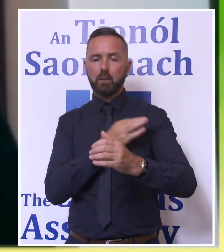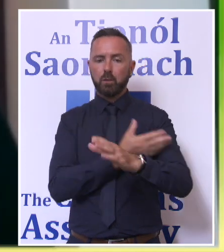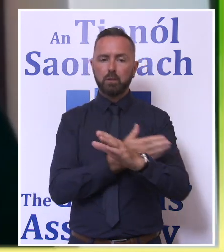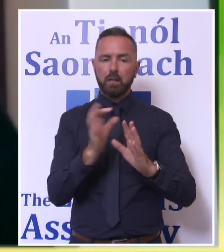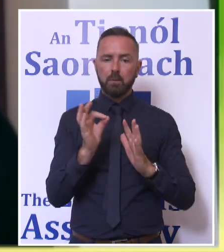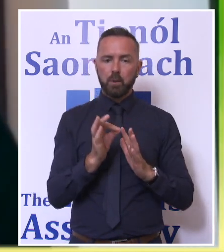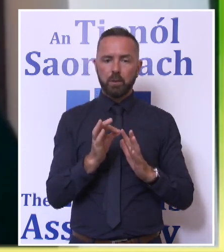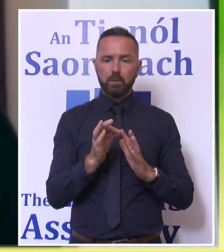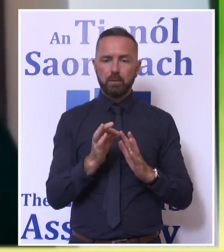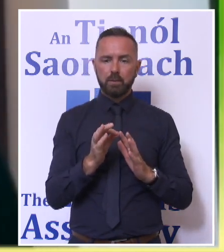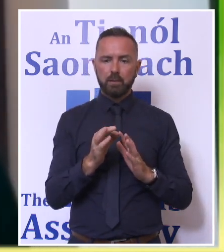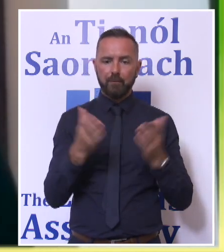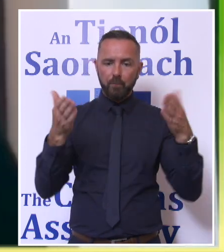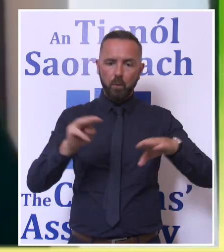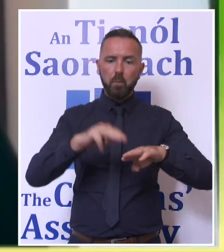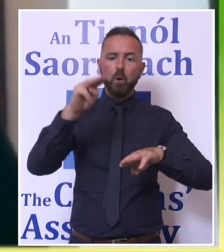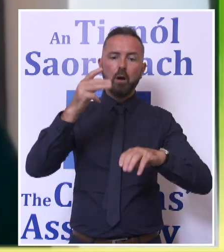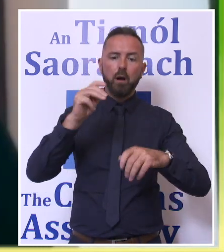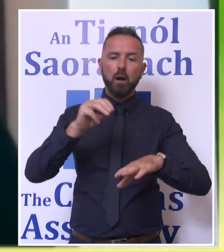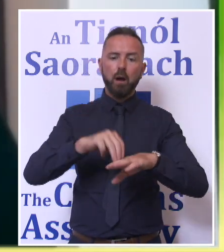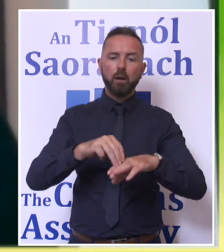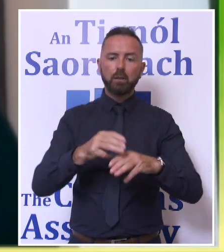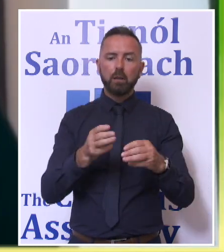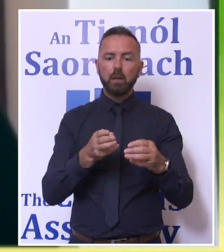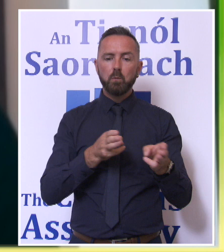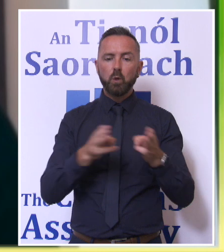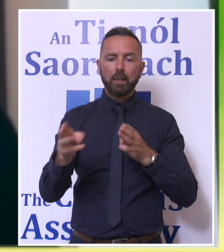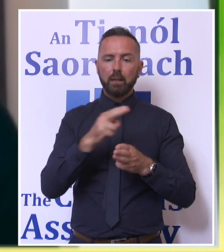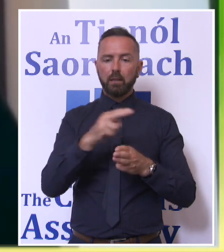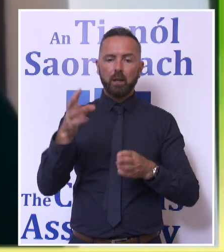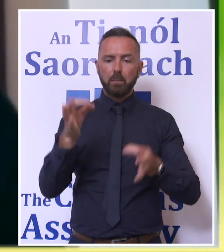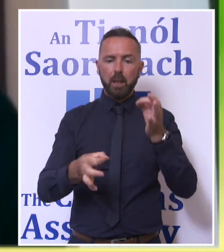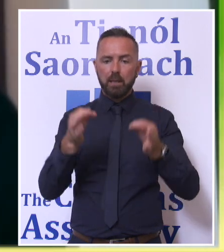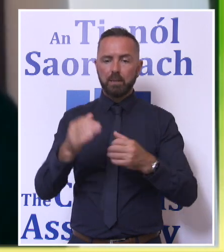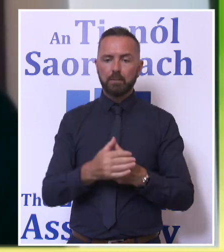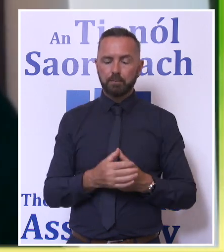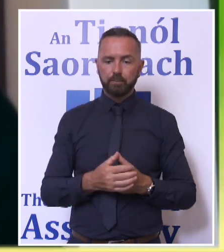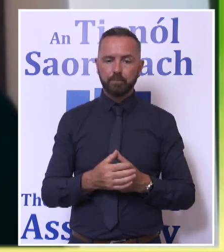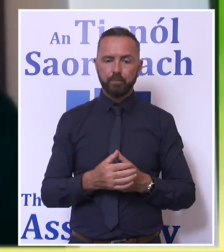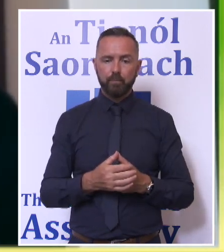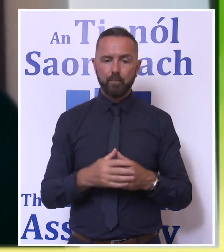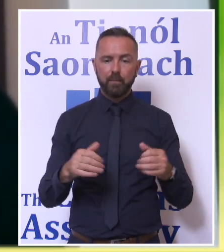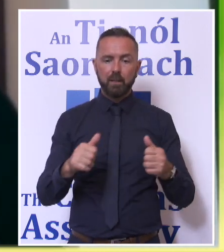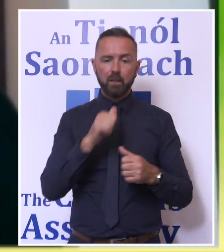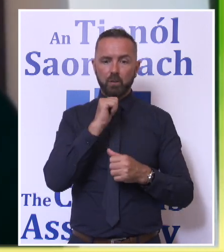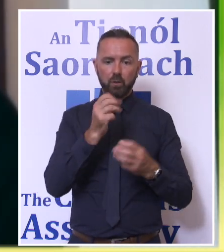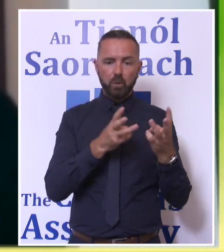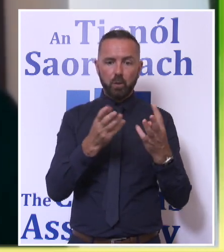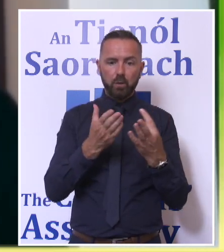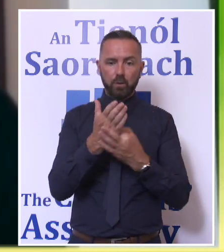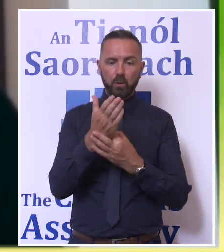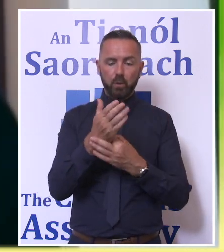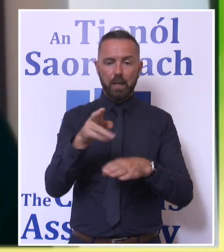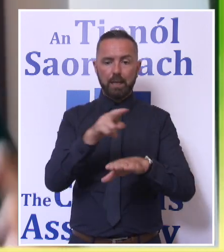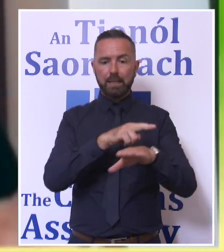puts the emphasis on the practical rather than the political, and actually means that everything's not conducted through the prism of national politics and the things that are going